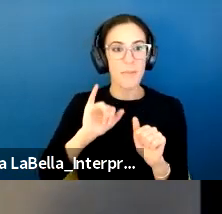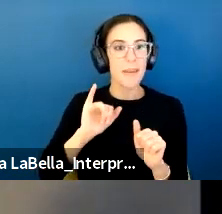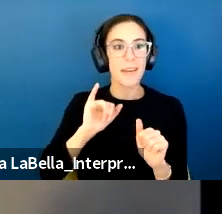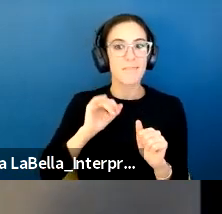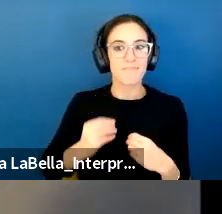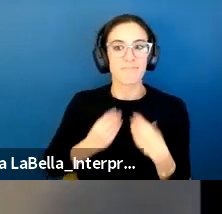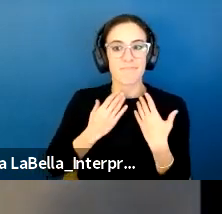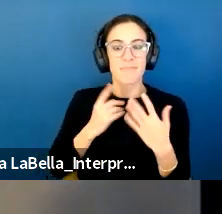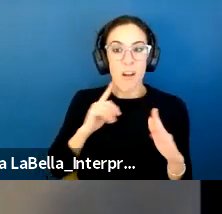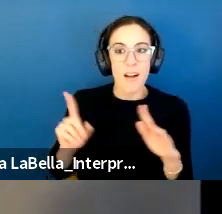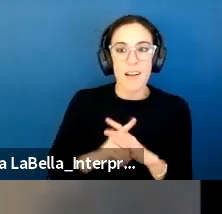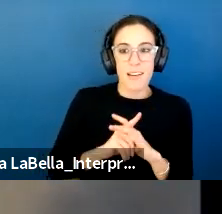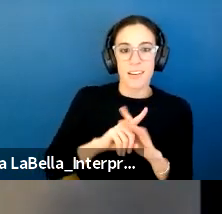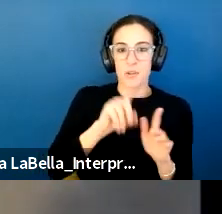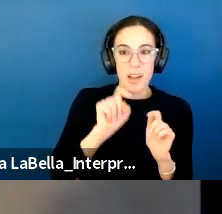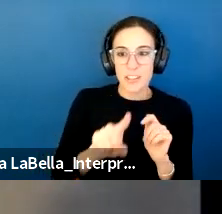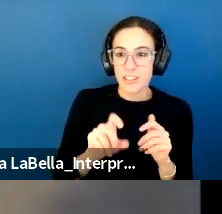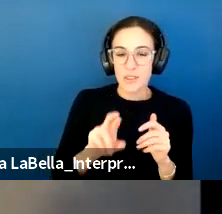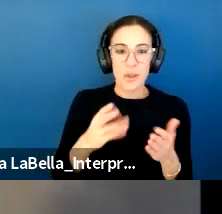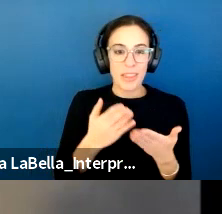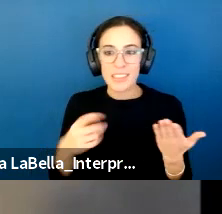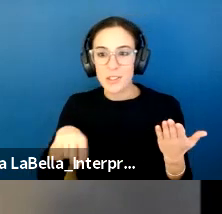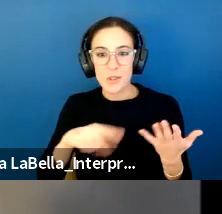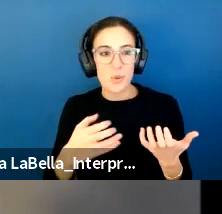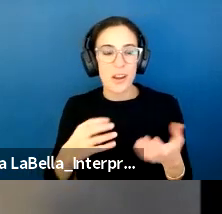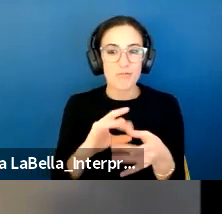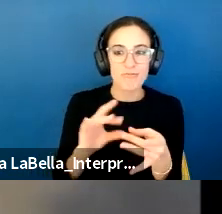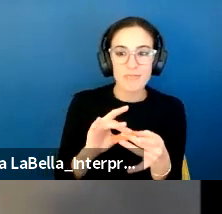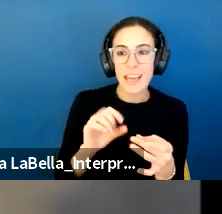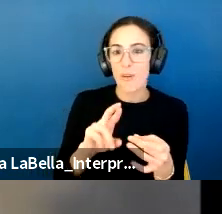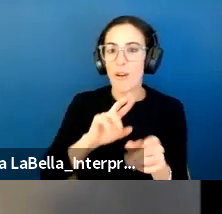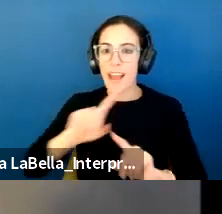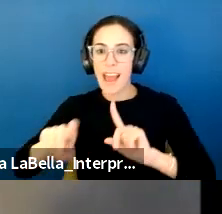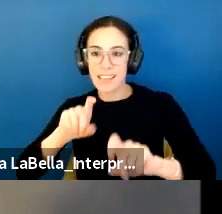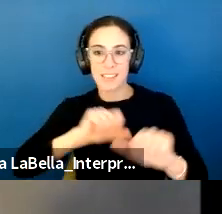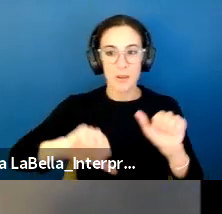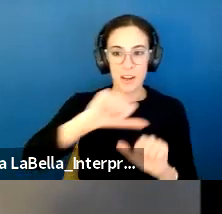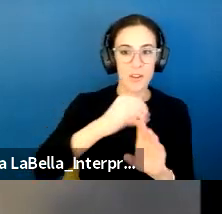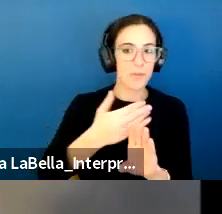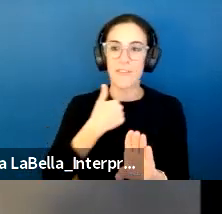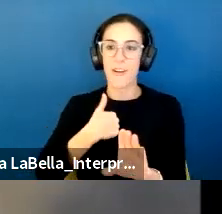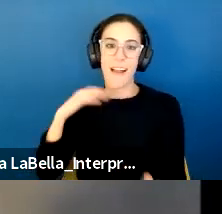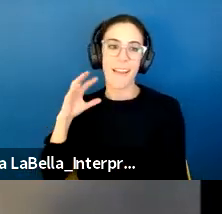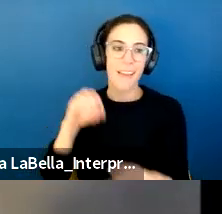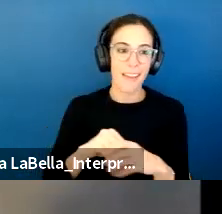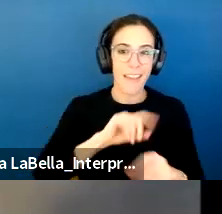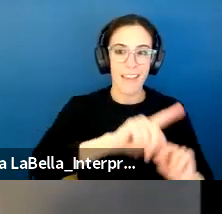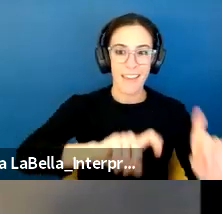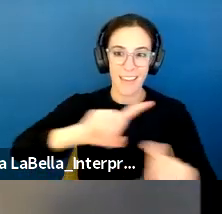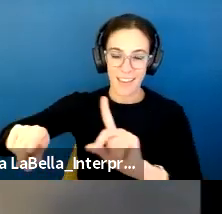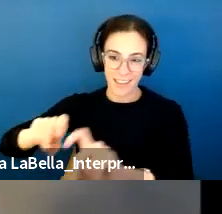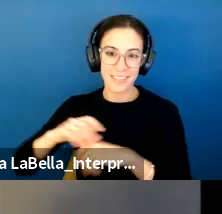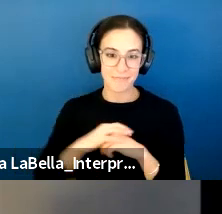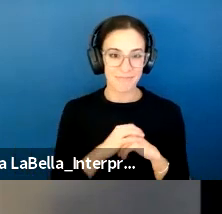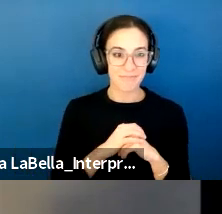say or questions you might want to ask one another. So let me just give you that opportunity before I jump in with any questions.